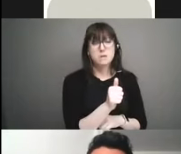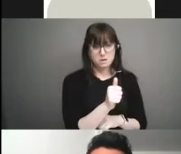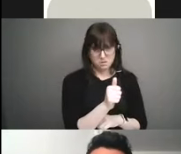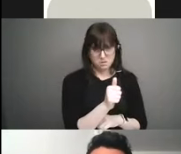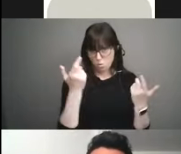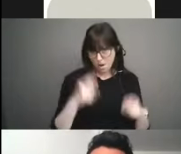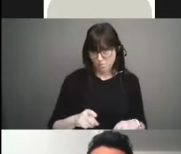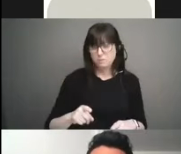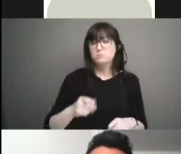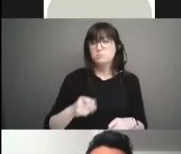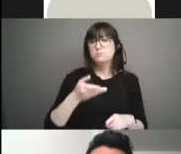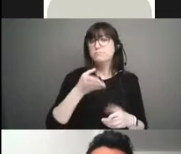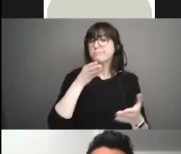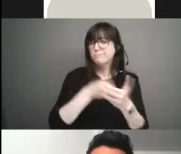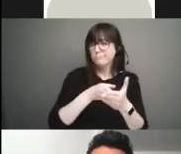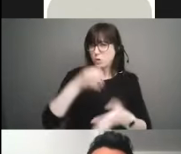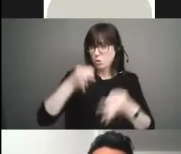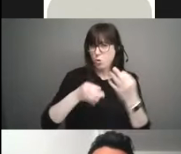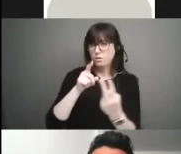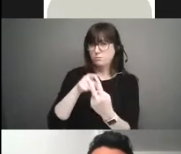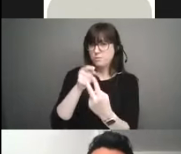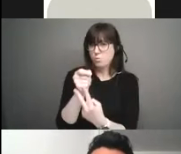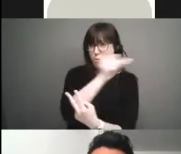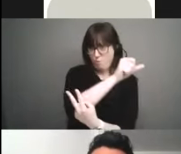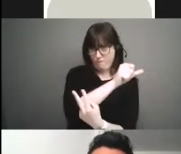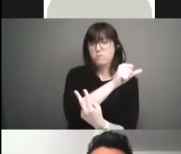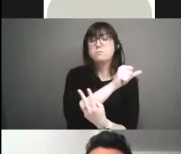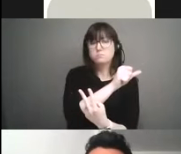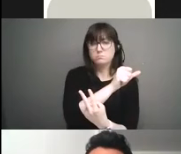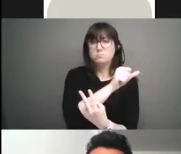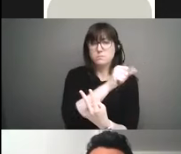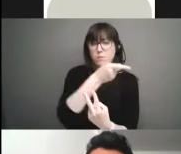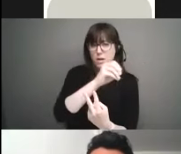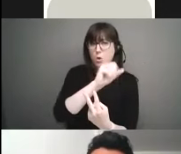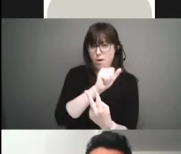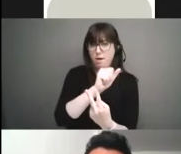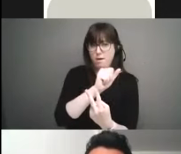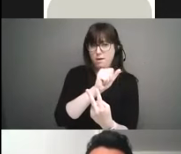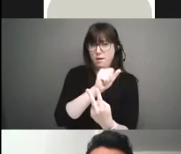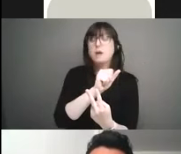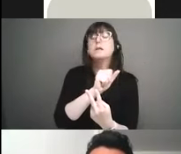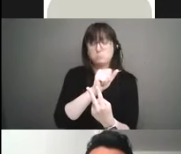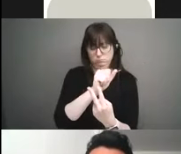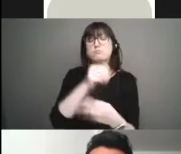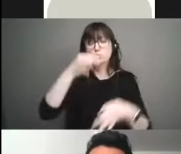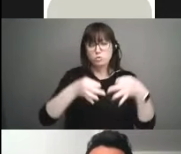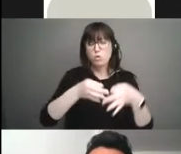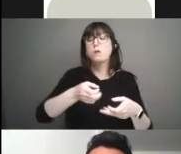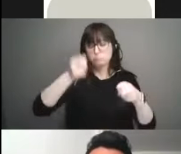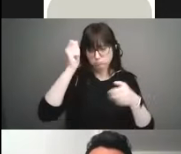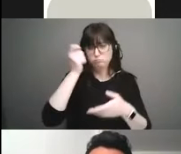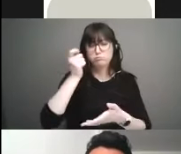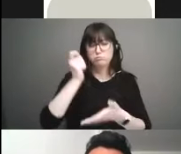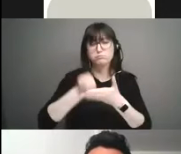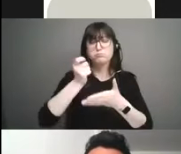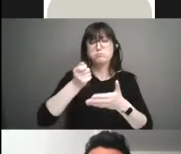to court to have the son removed as the attorney, and the court granted that application, removed